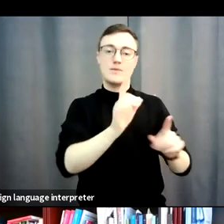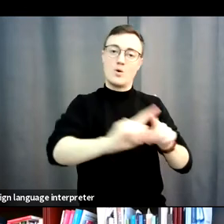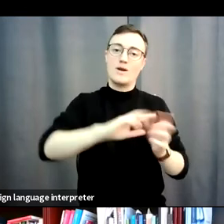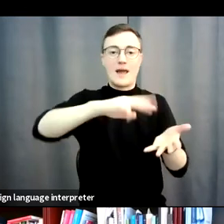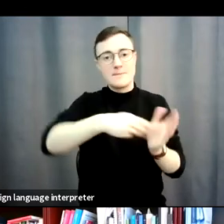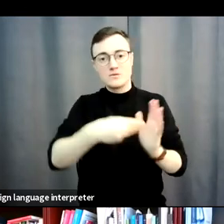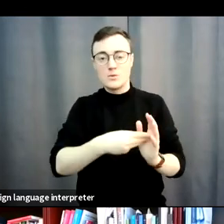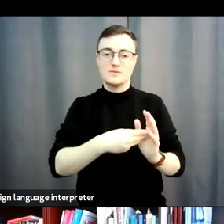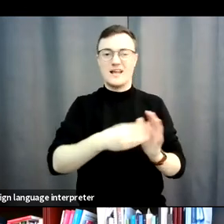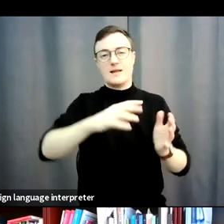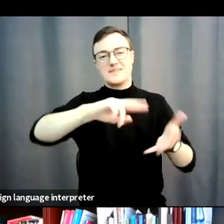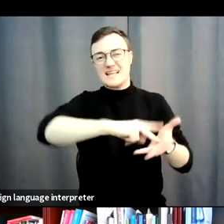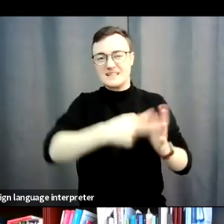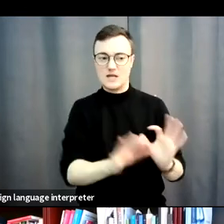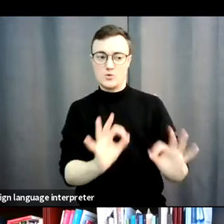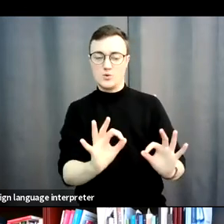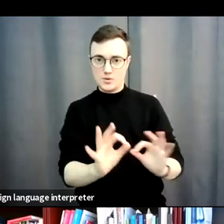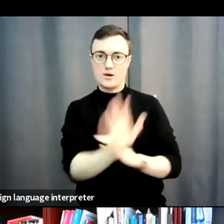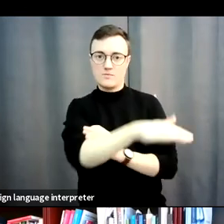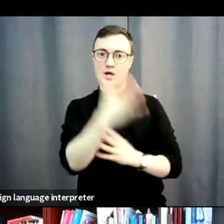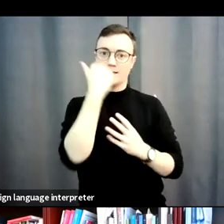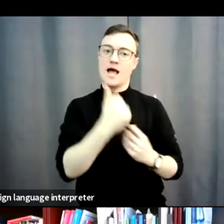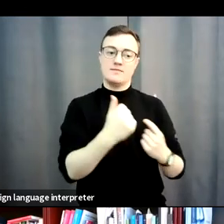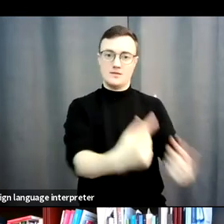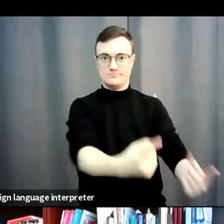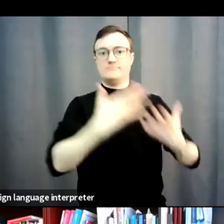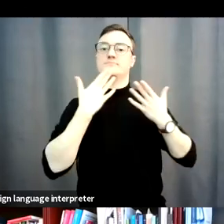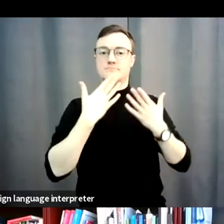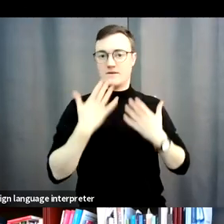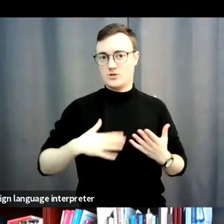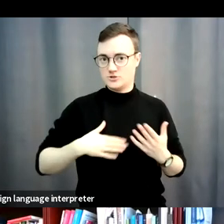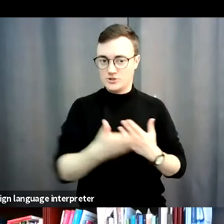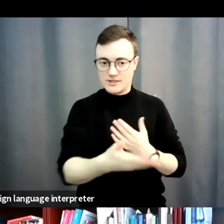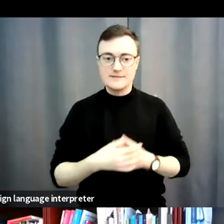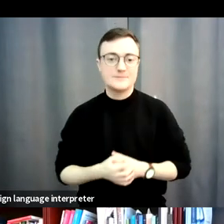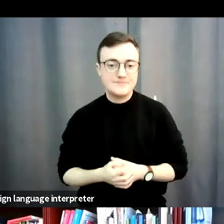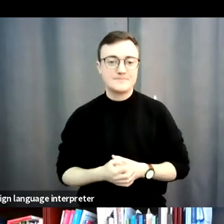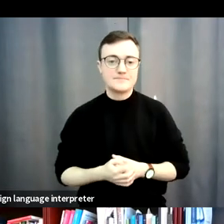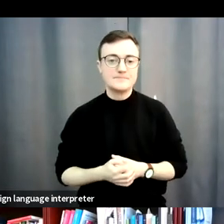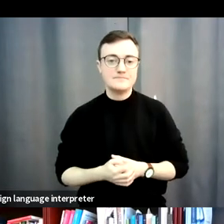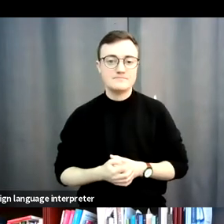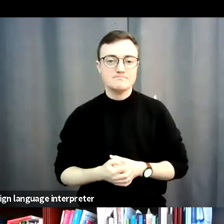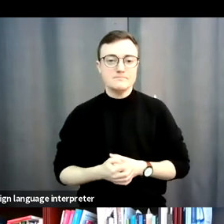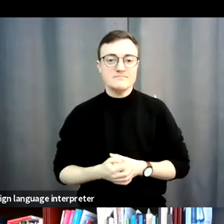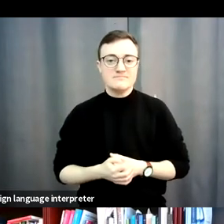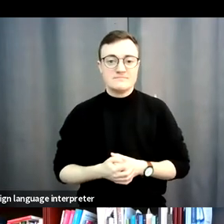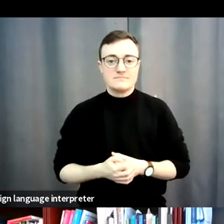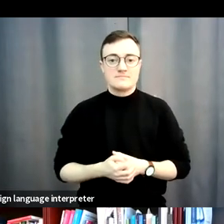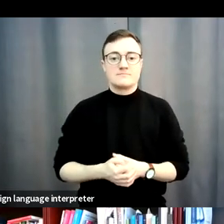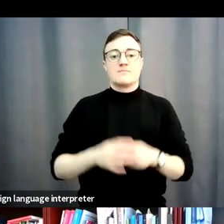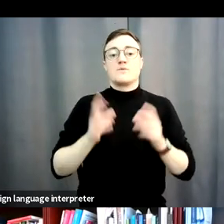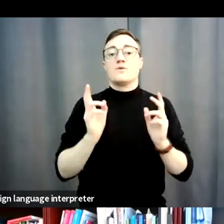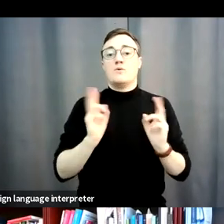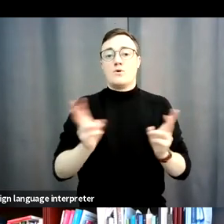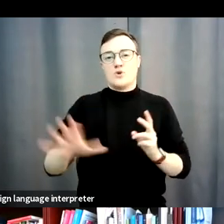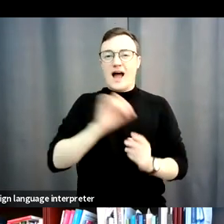for this right to be realized in practice in all aspects of children's lives. And as we've seen from all the recommendations